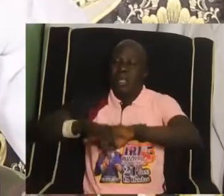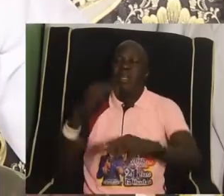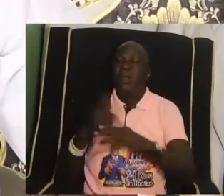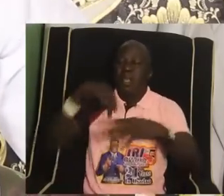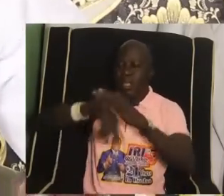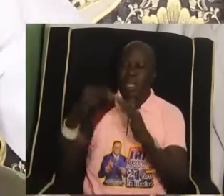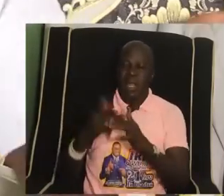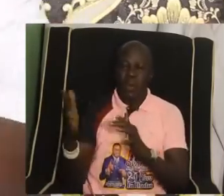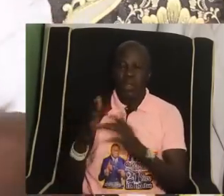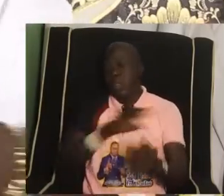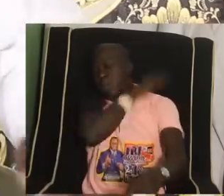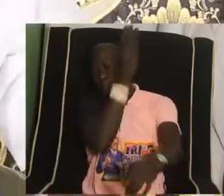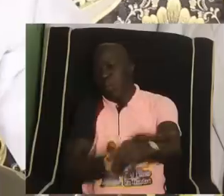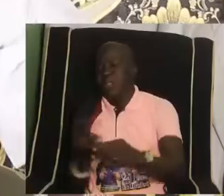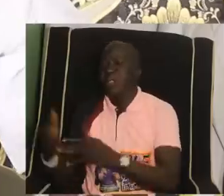Because